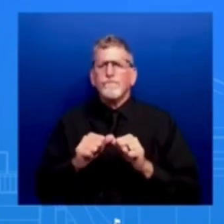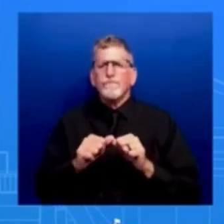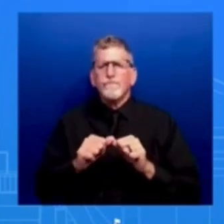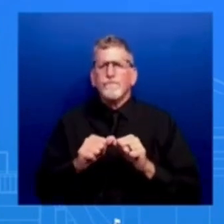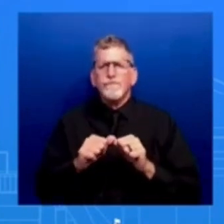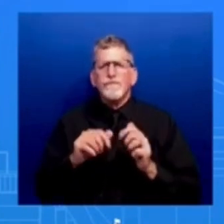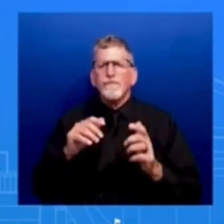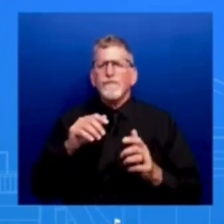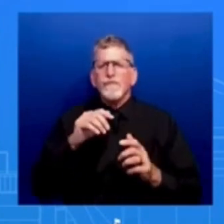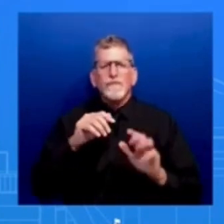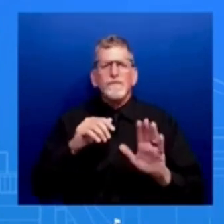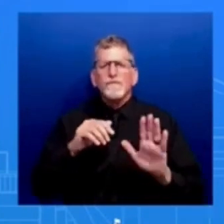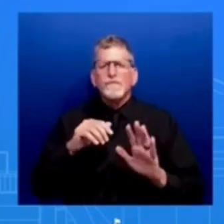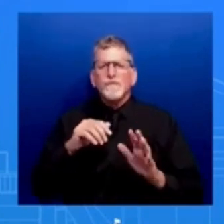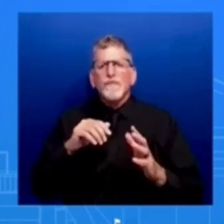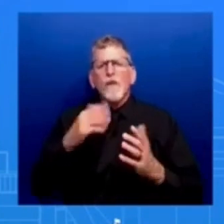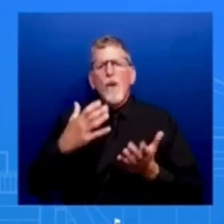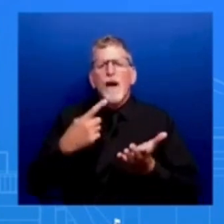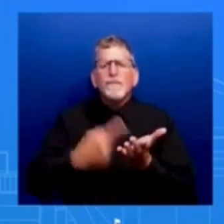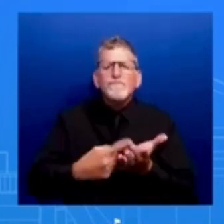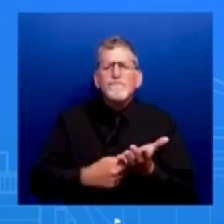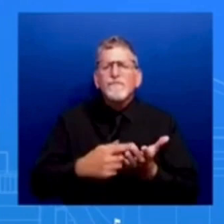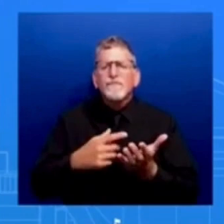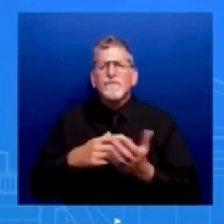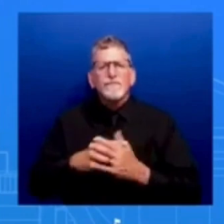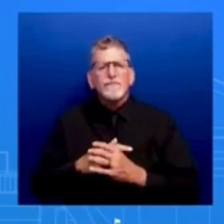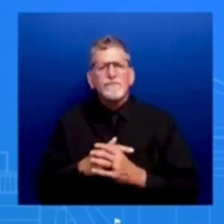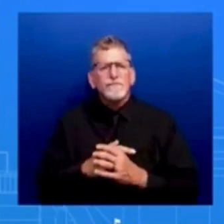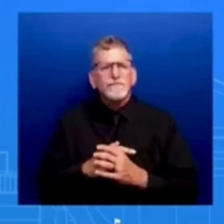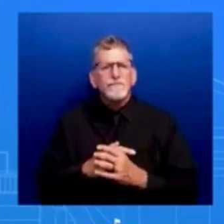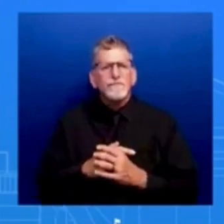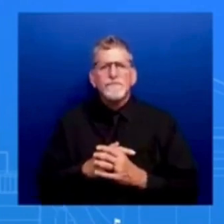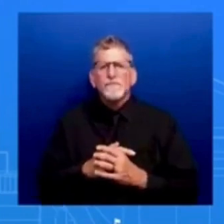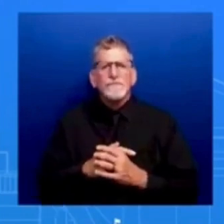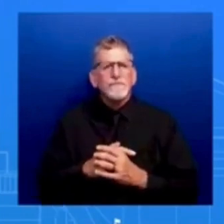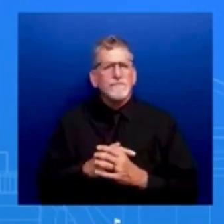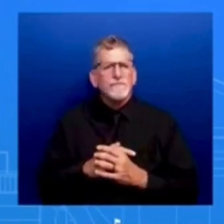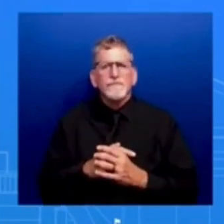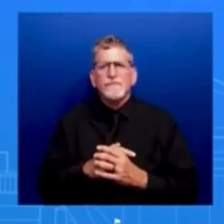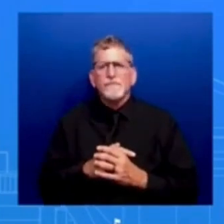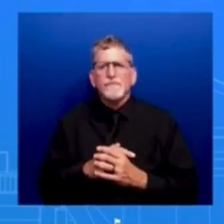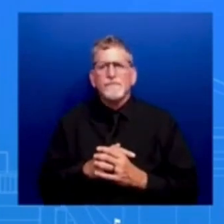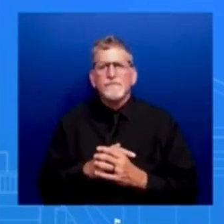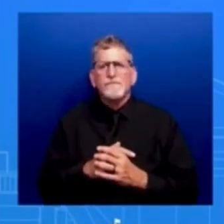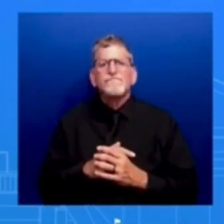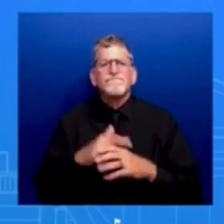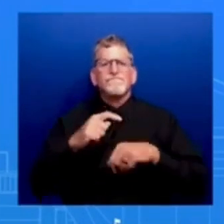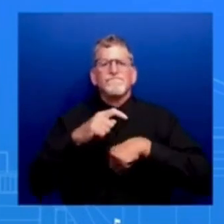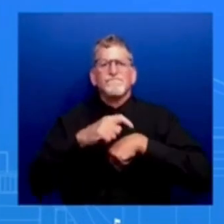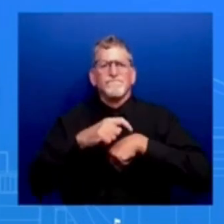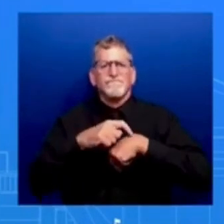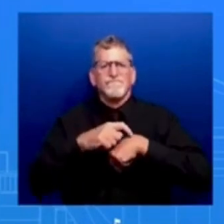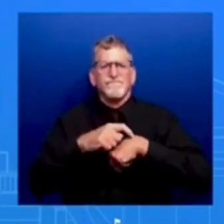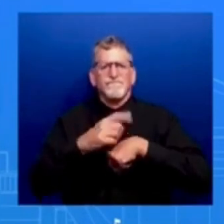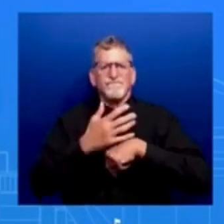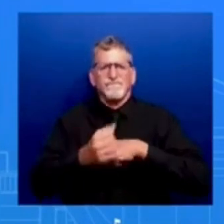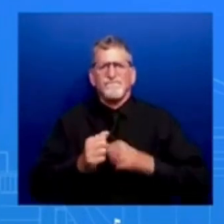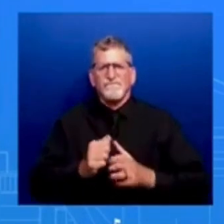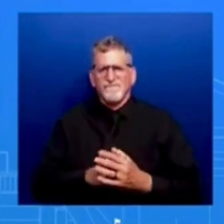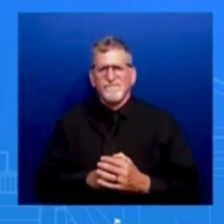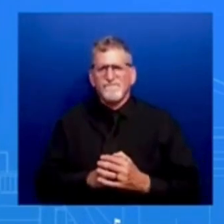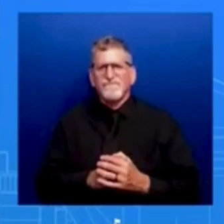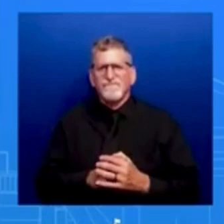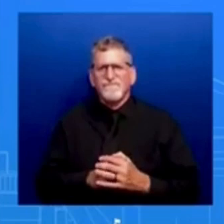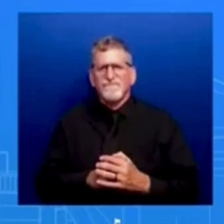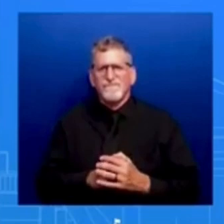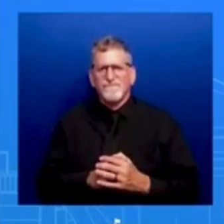will. Okay. Oh. Oh, okay. I don't see anybody. Oh, there we go.